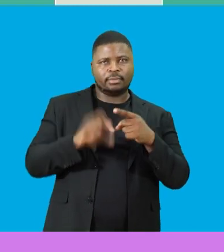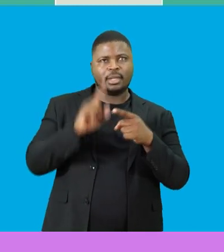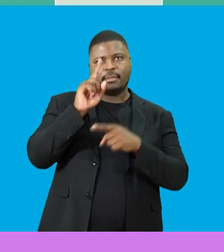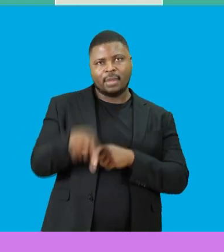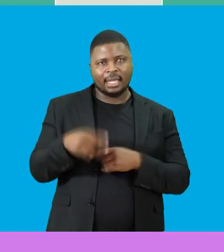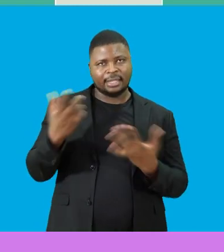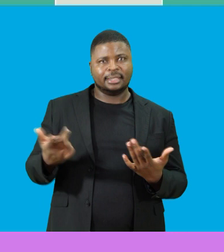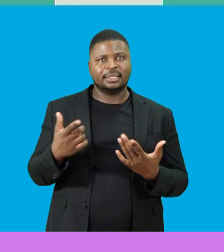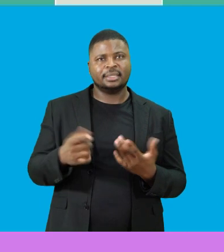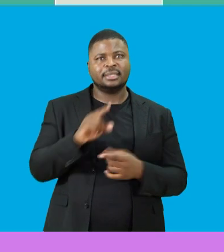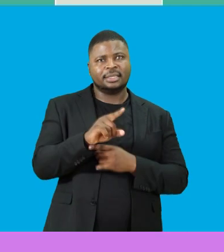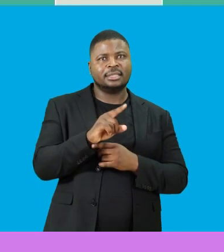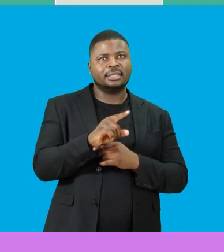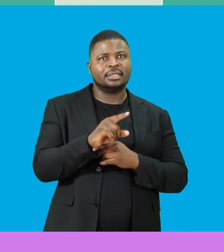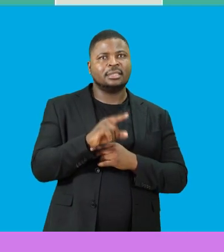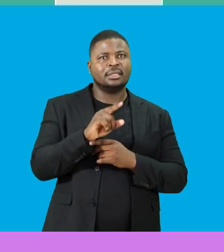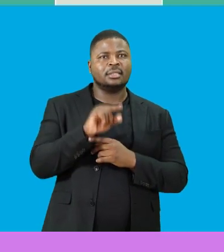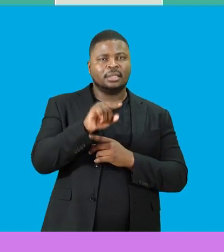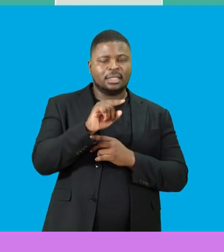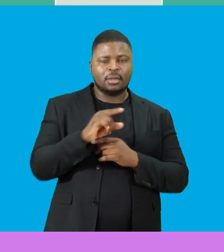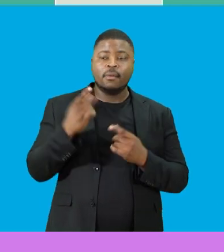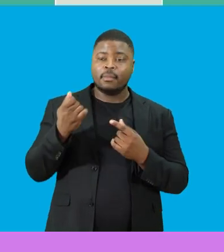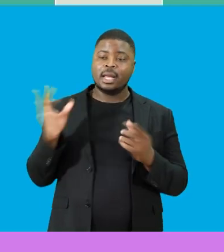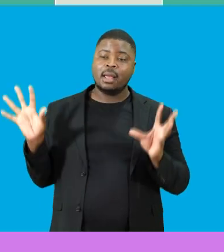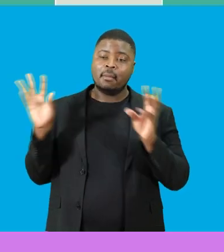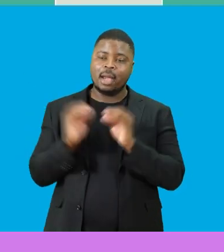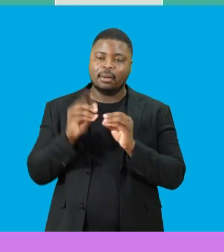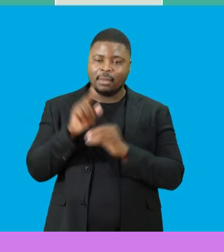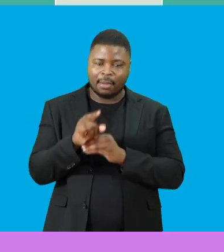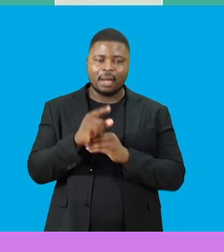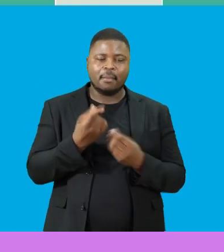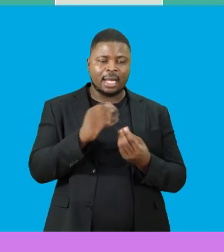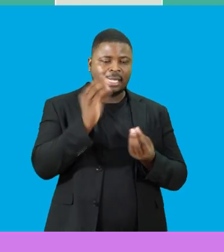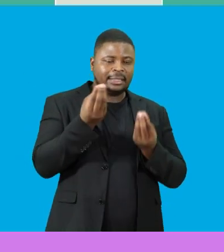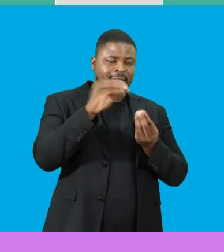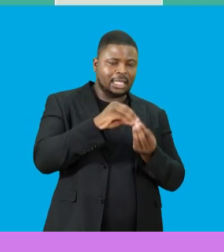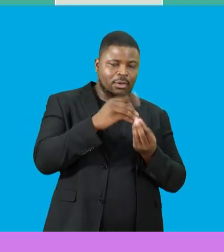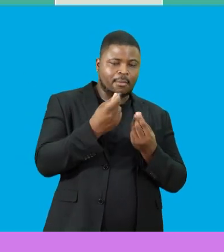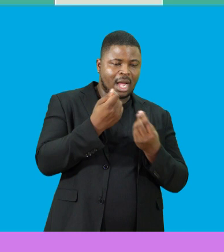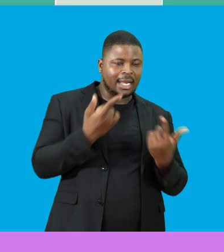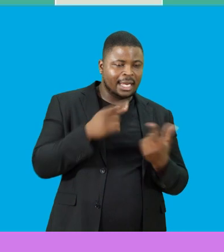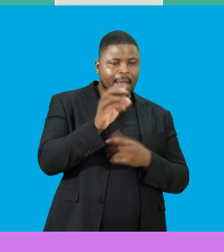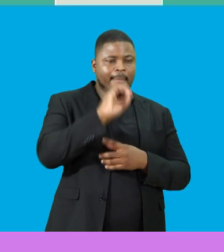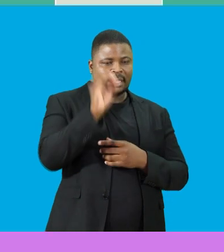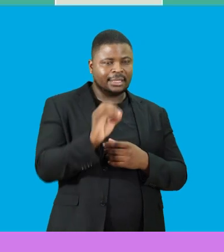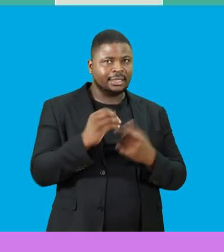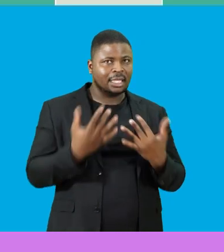the discounted amount by the total cost. Therefore, we'll say the discounted amount